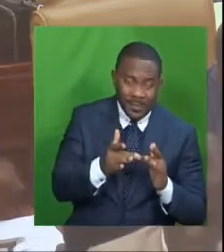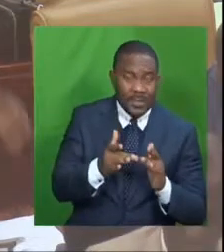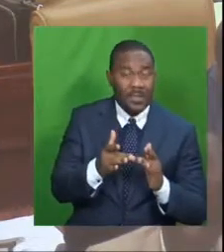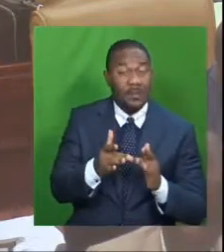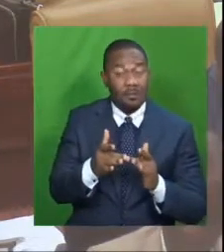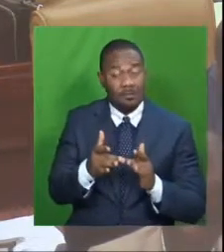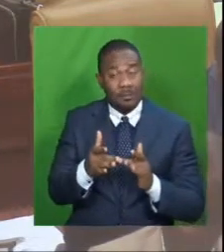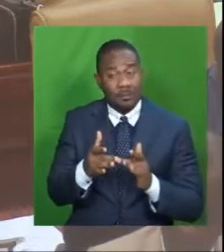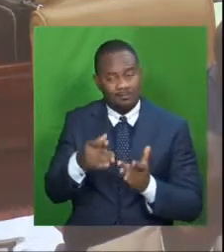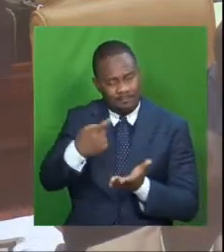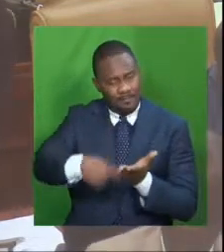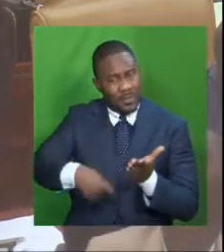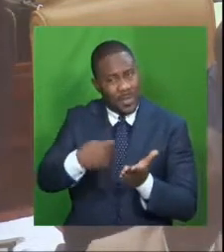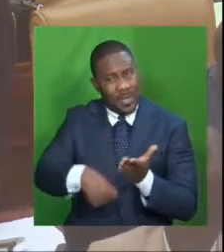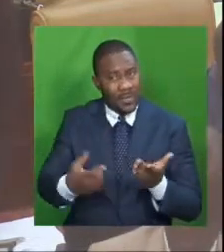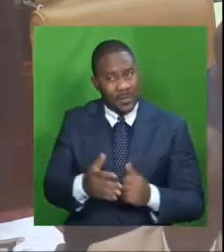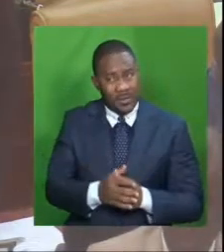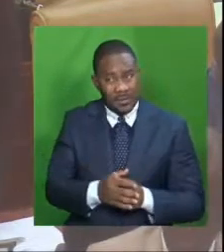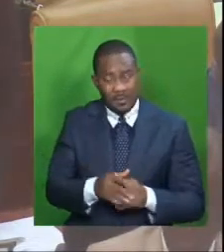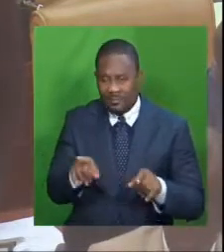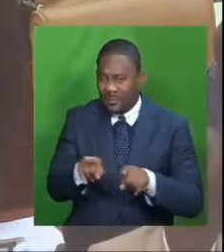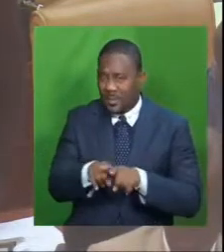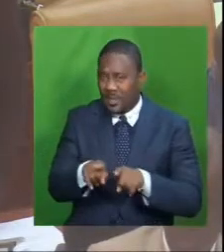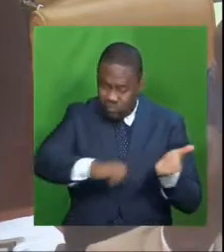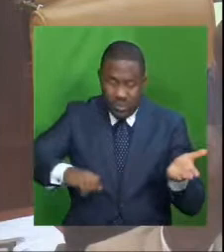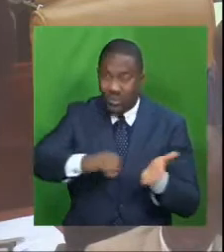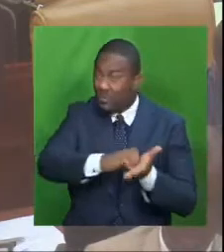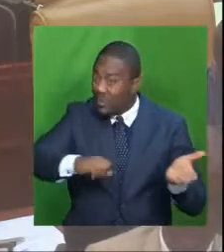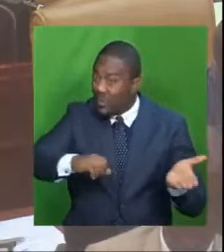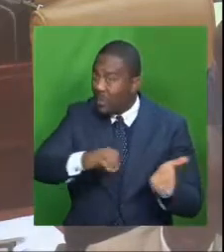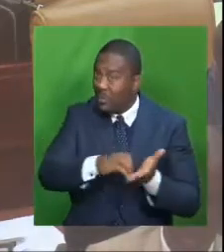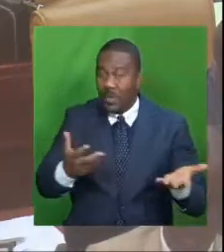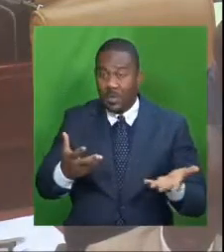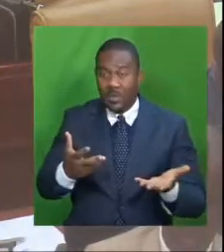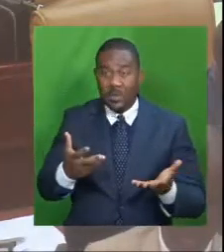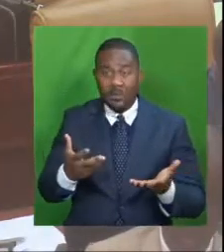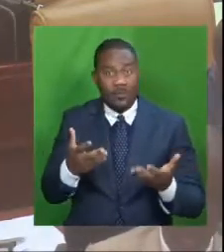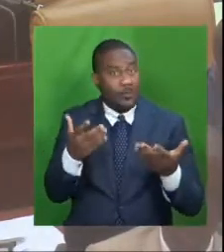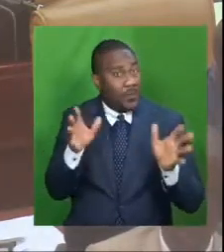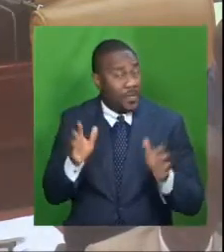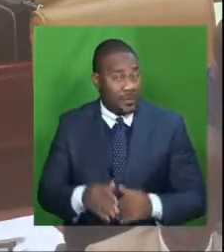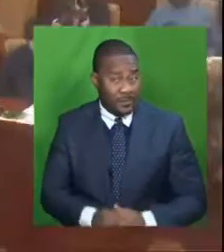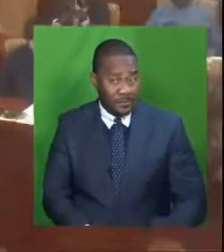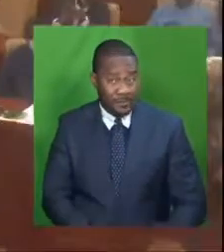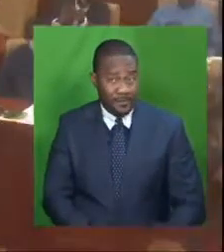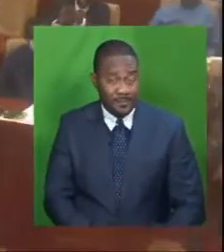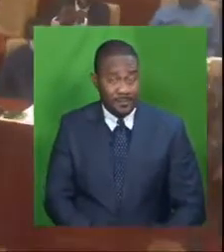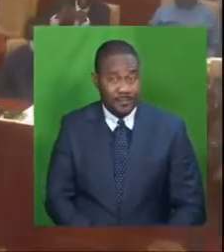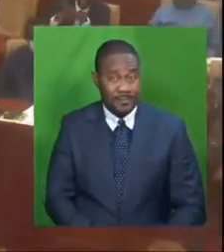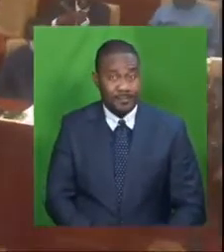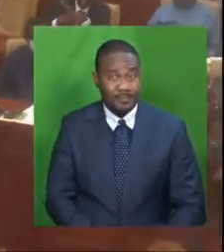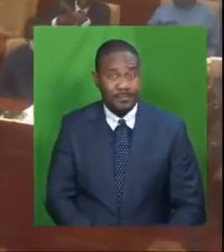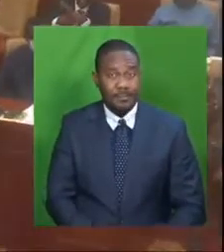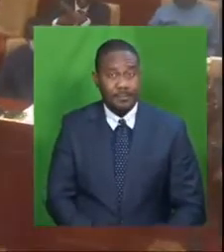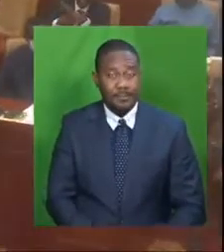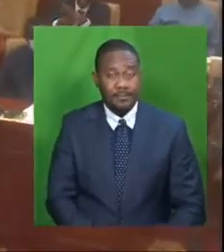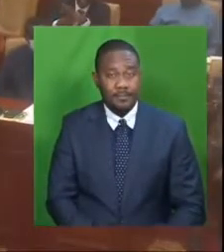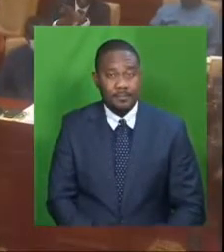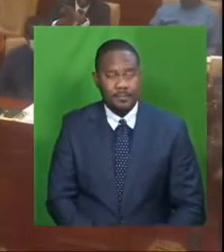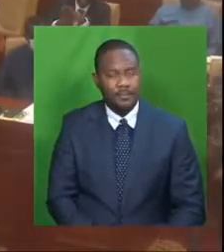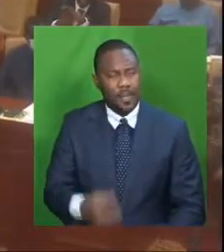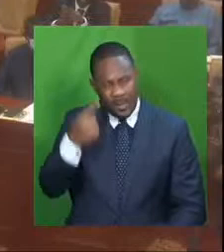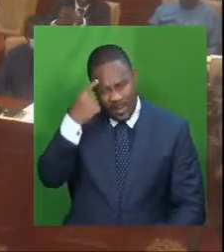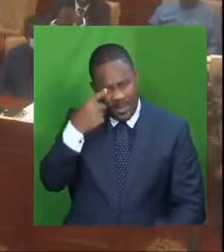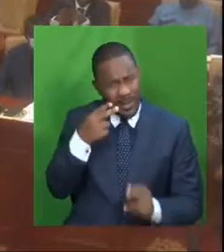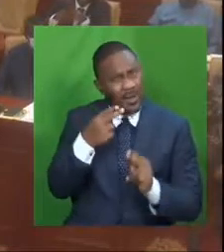tax. It's a tax that is seeking to take money from you. Mr. Speaker, I would say that the right name that